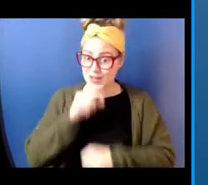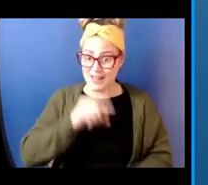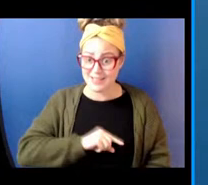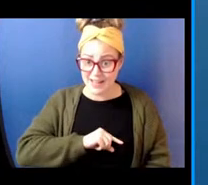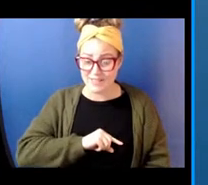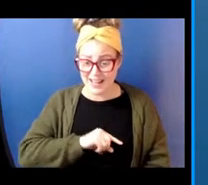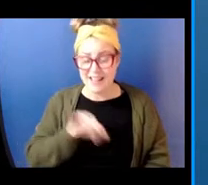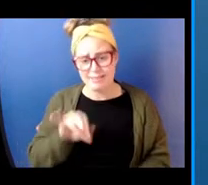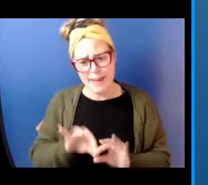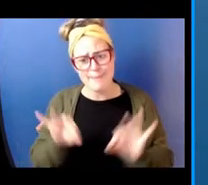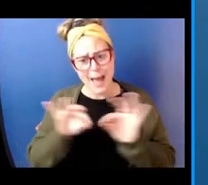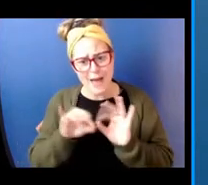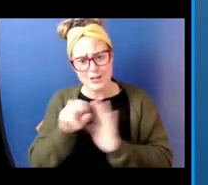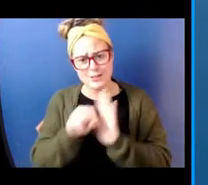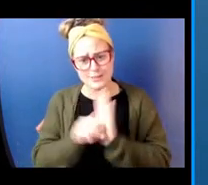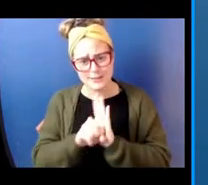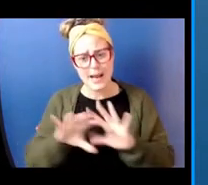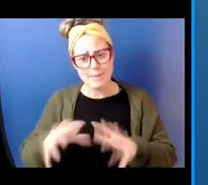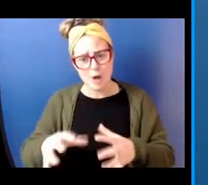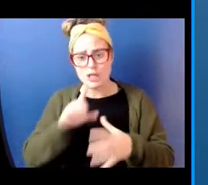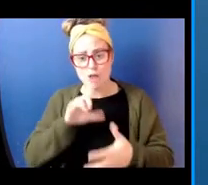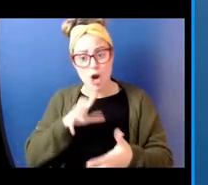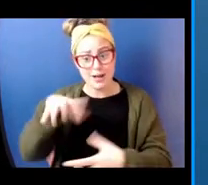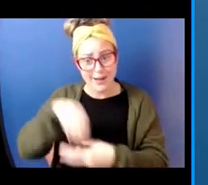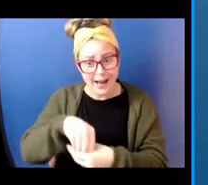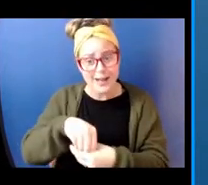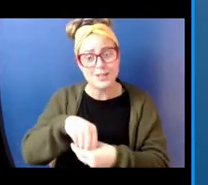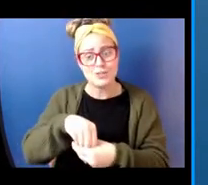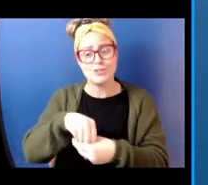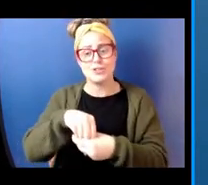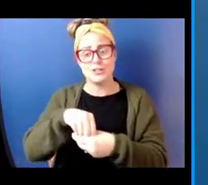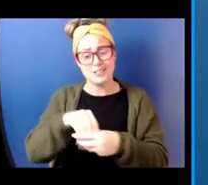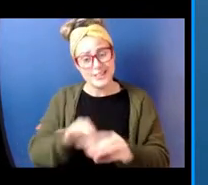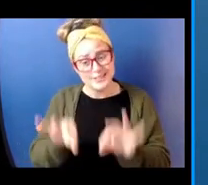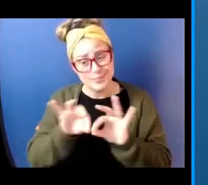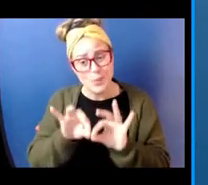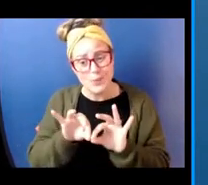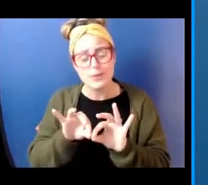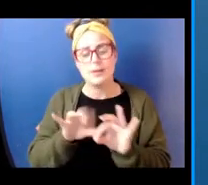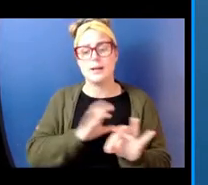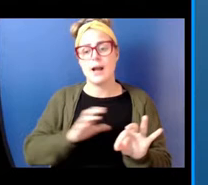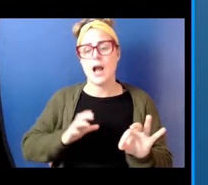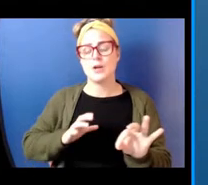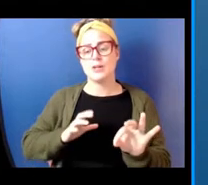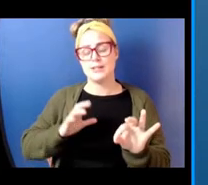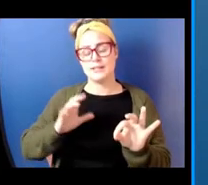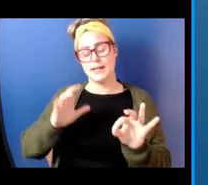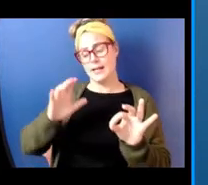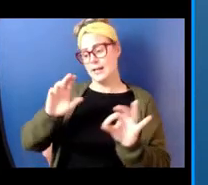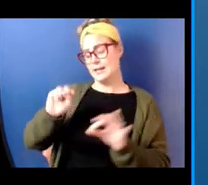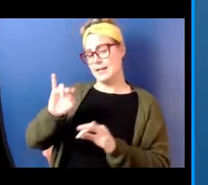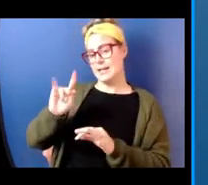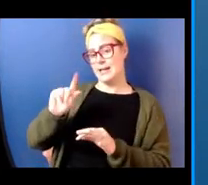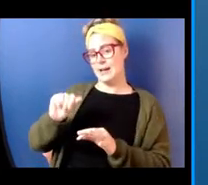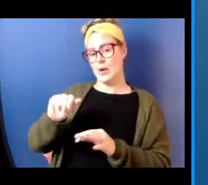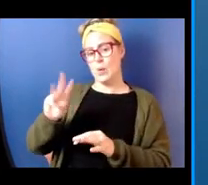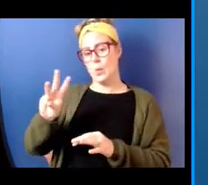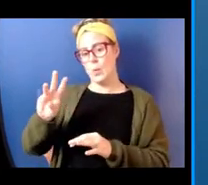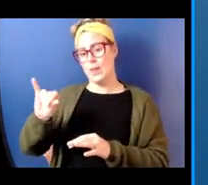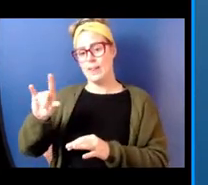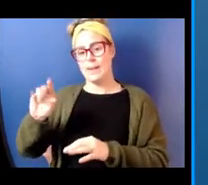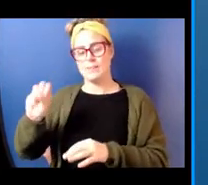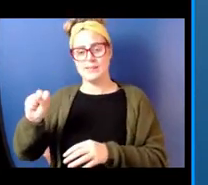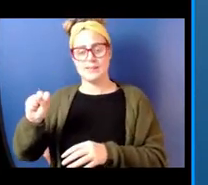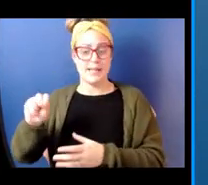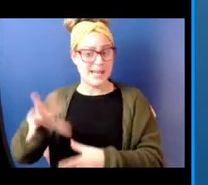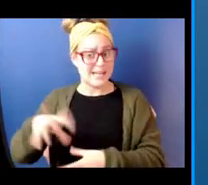it matters that state parties are engaged that uh congresswoman nakima Williams to chair the party engage it